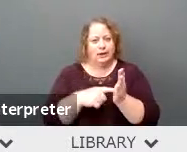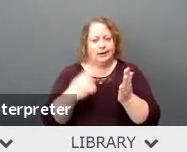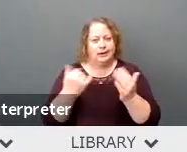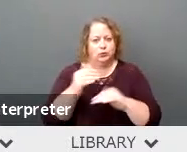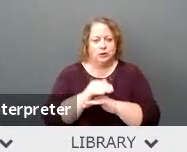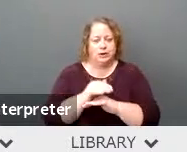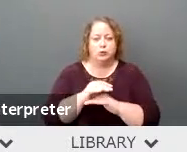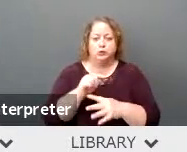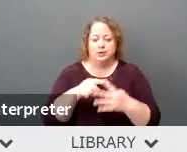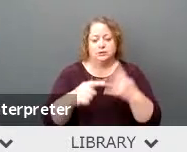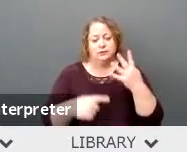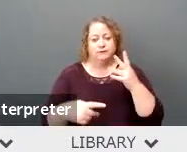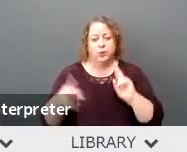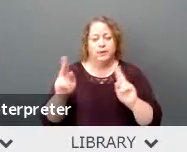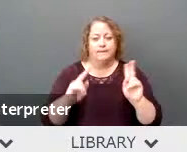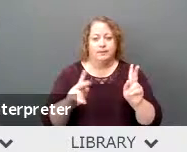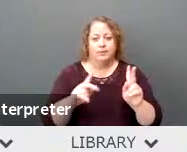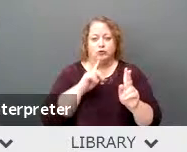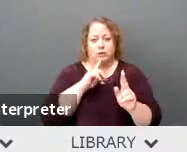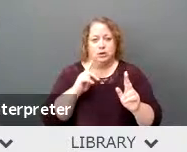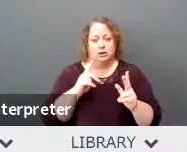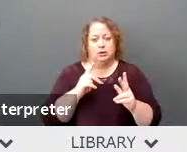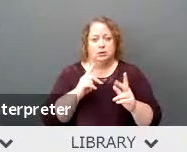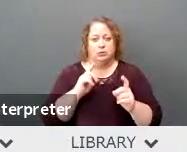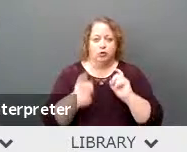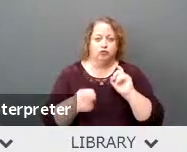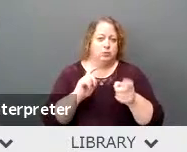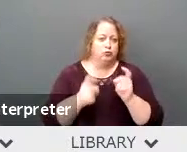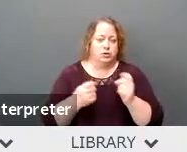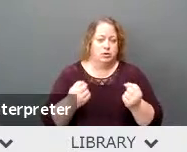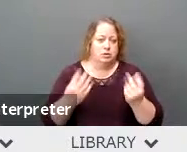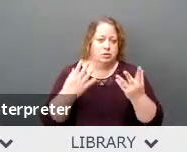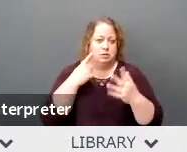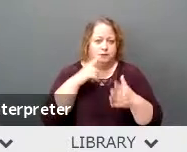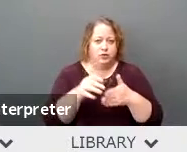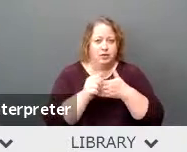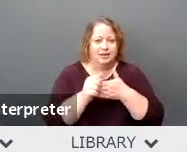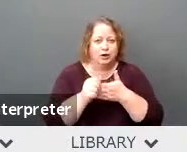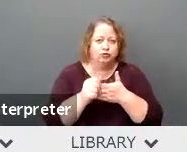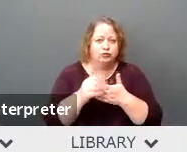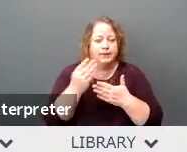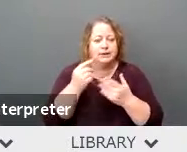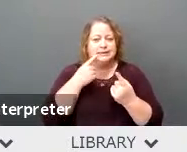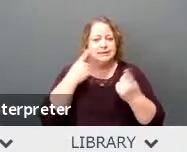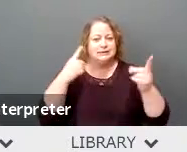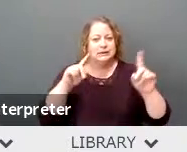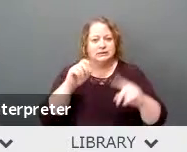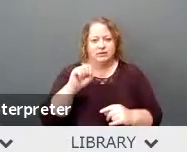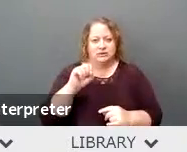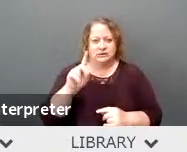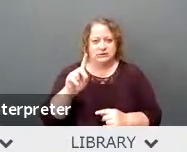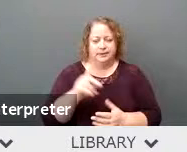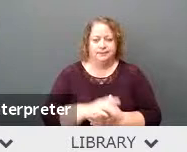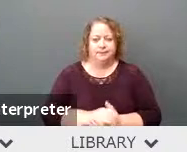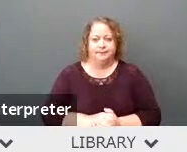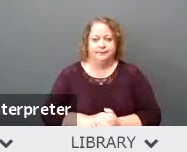Anyhow, these 4 dedicated individuals have contributed greatly to the leadership and the success of SSD.